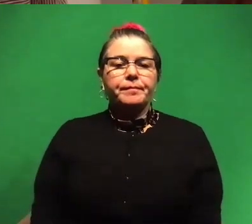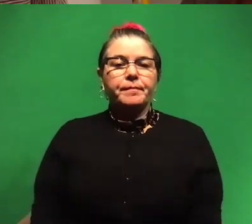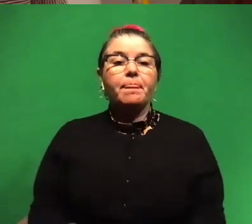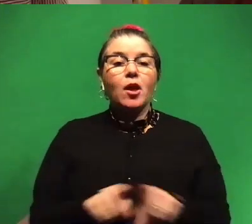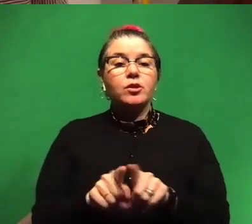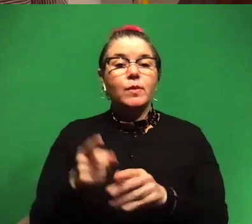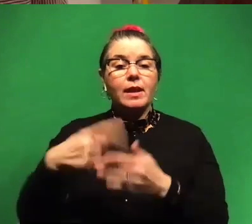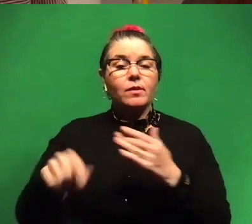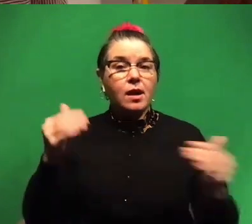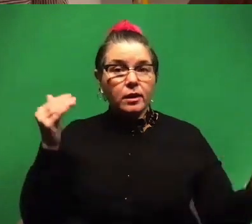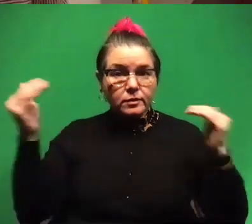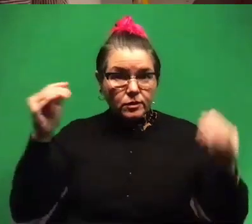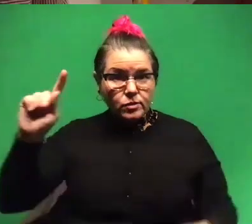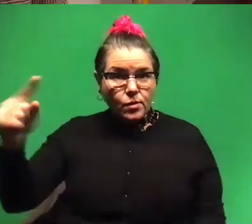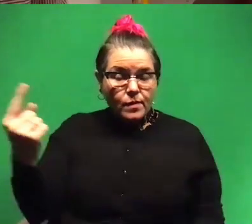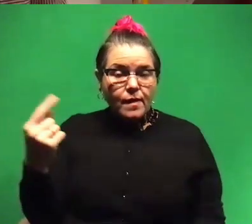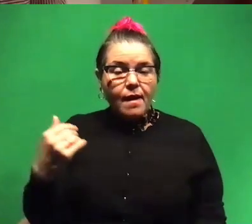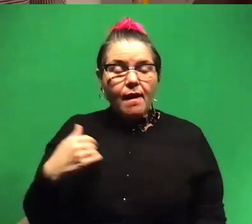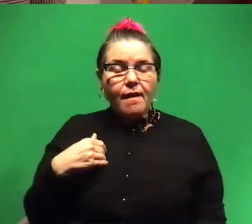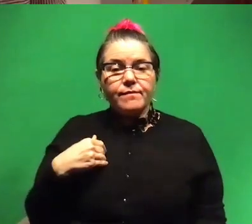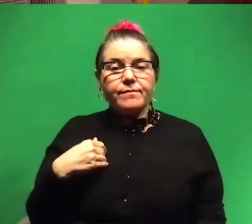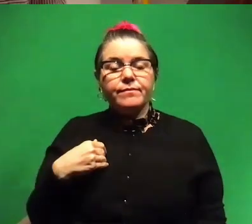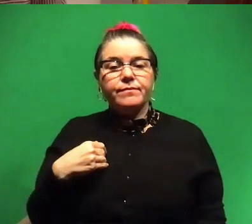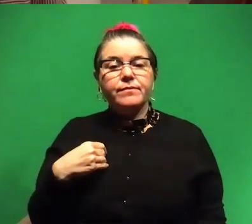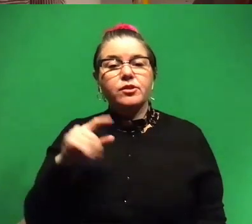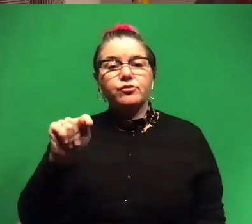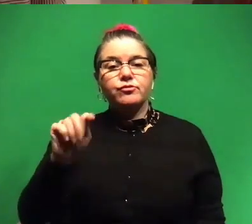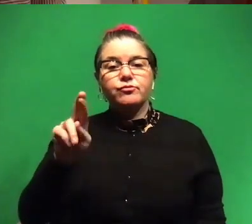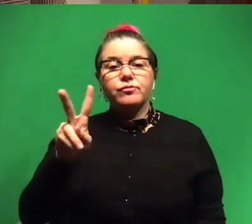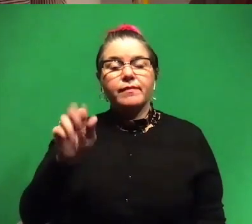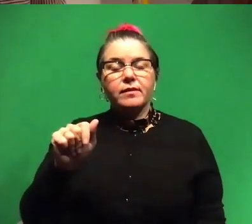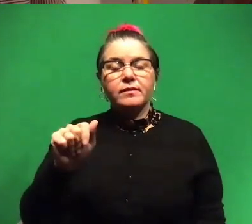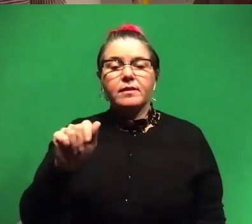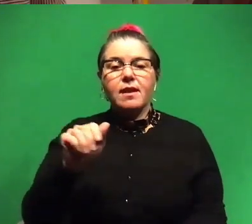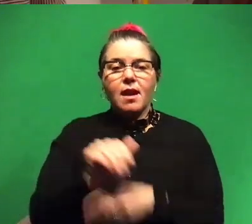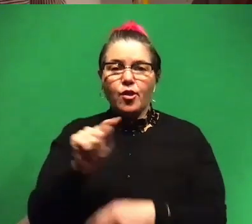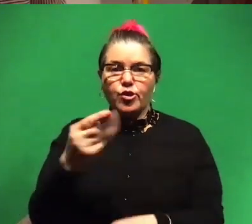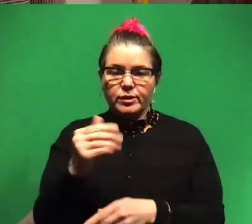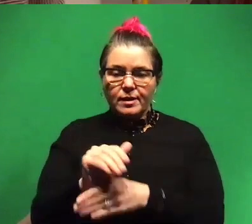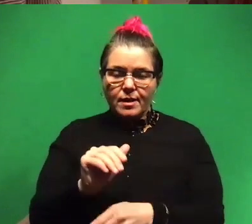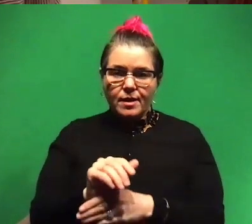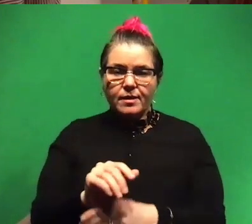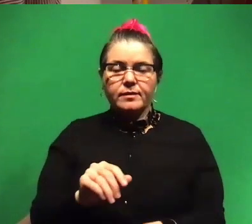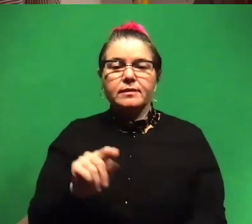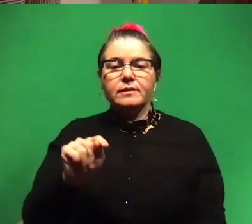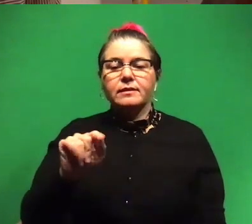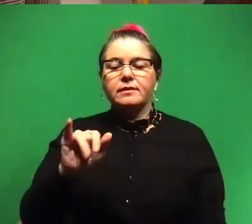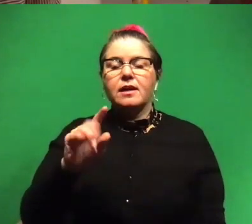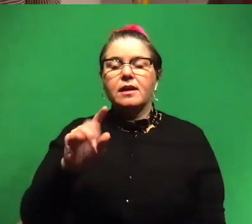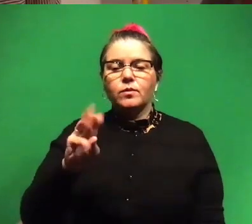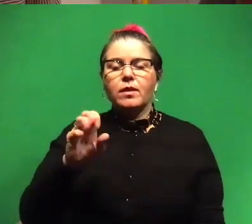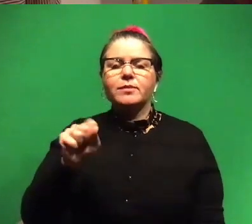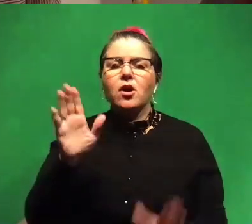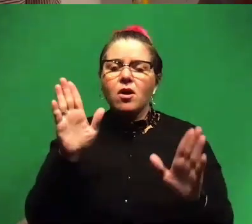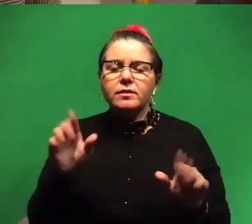for the adults only, we've got a trivia night on Thursday night. We've got Tyus Williams. He is an awesome